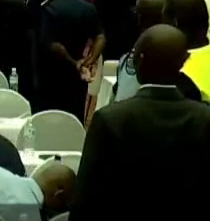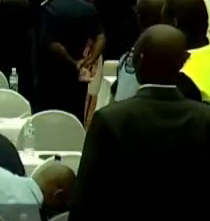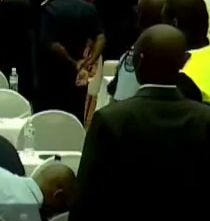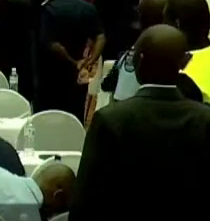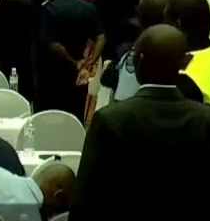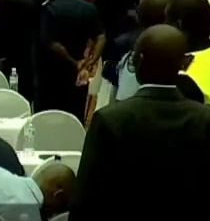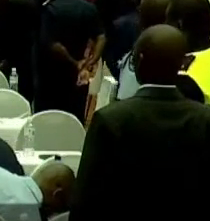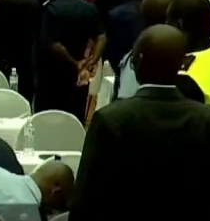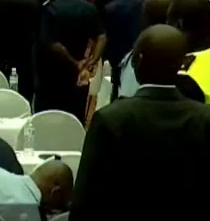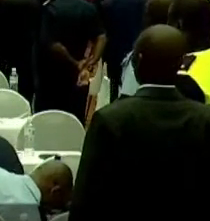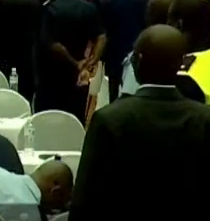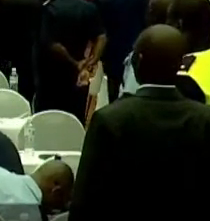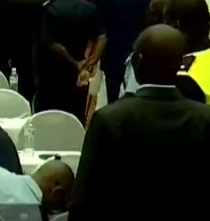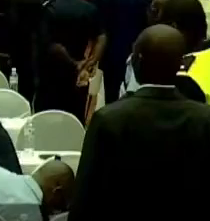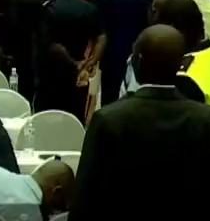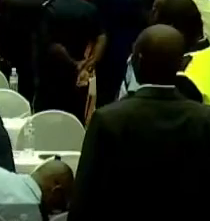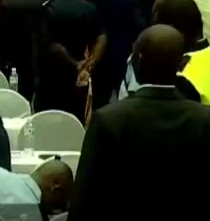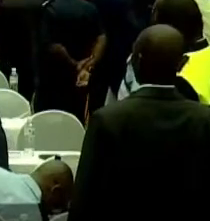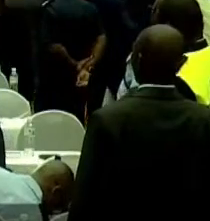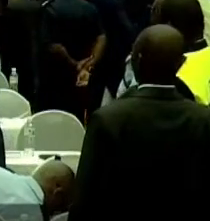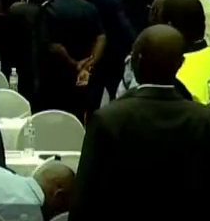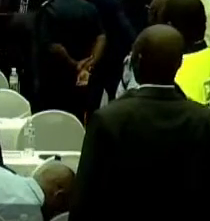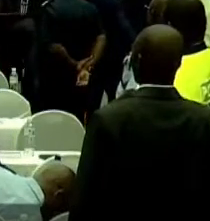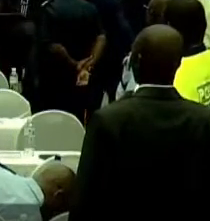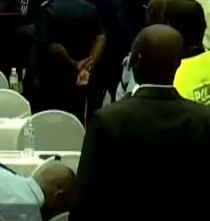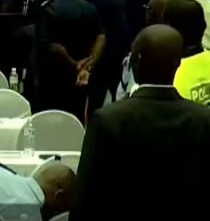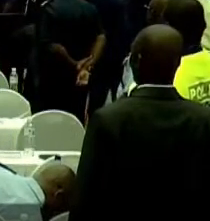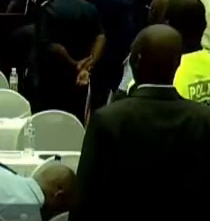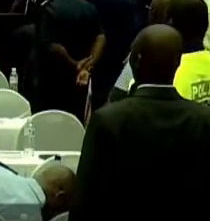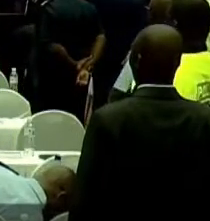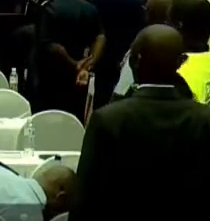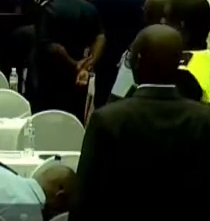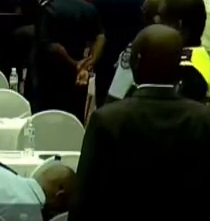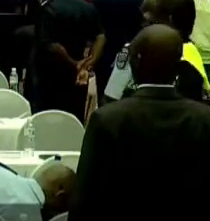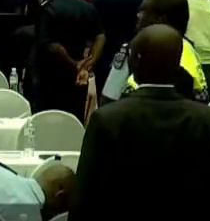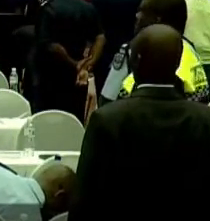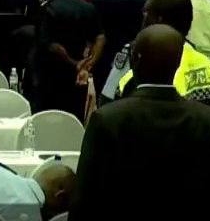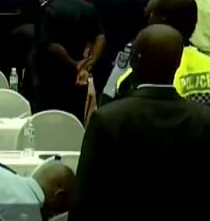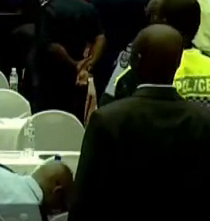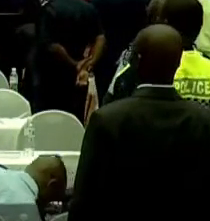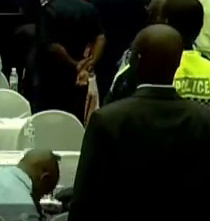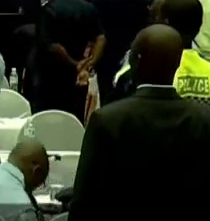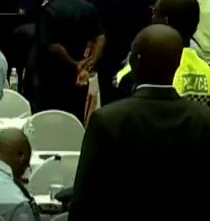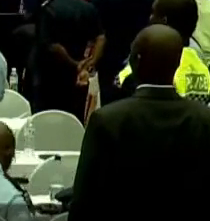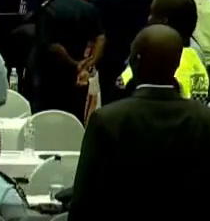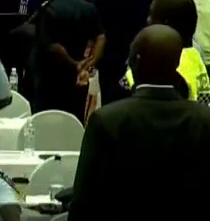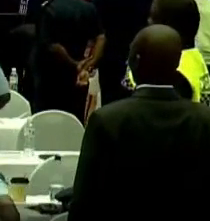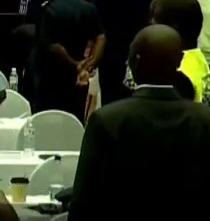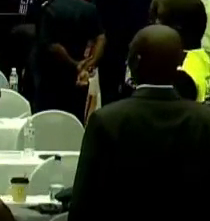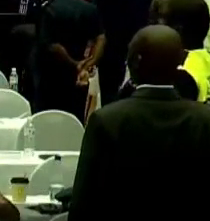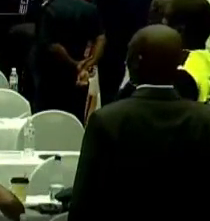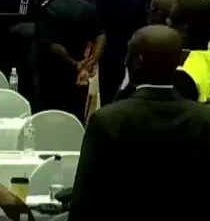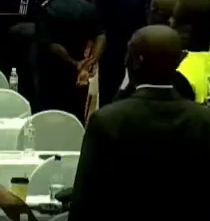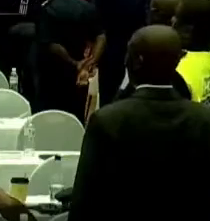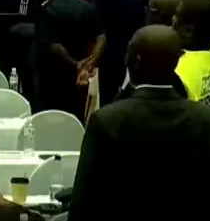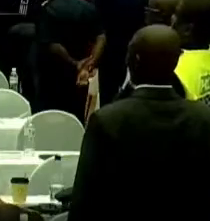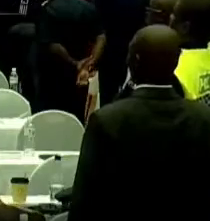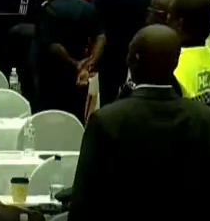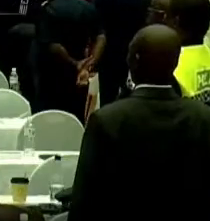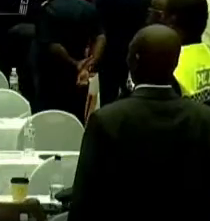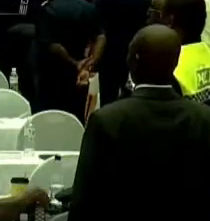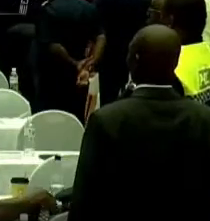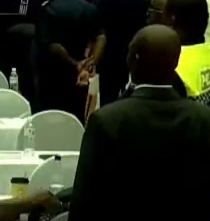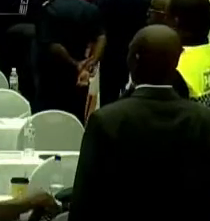our dining options and dining locations. We do have ACP Khetse, who will assist